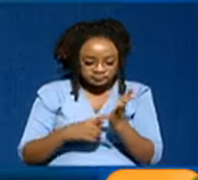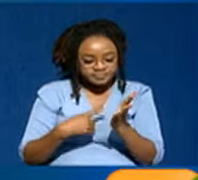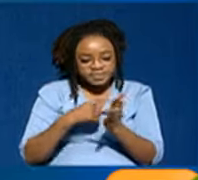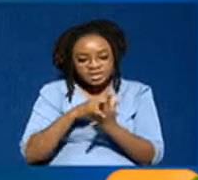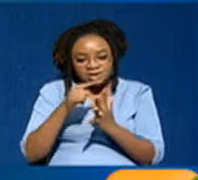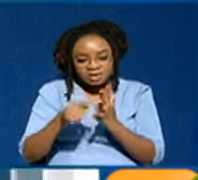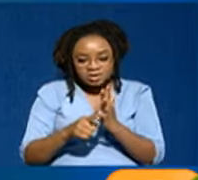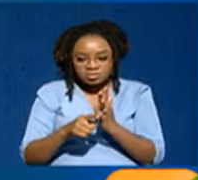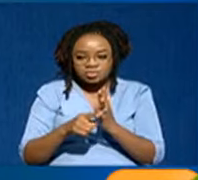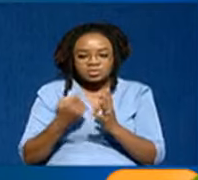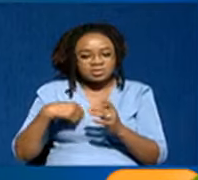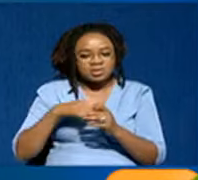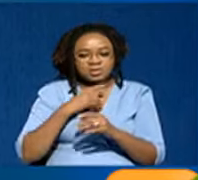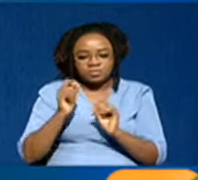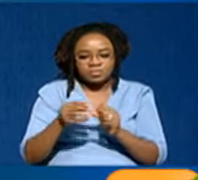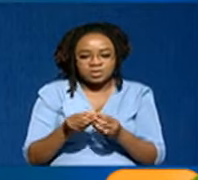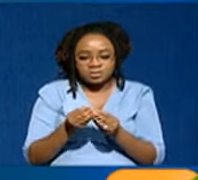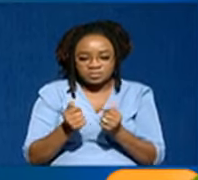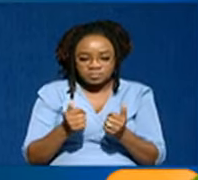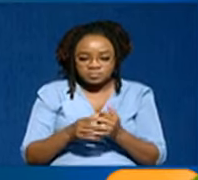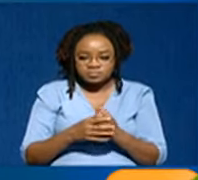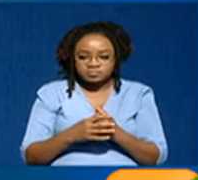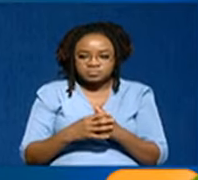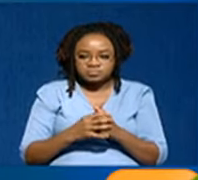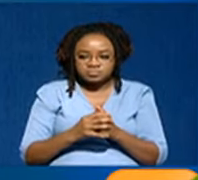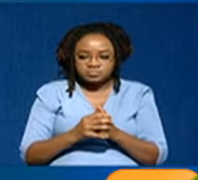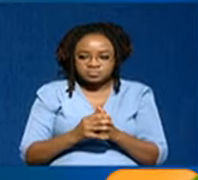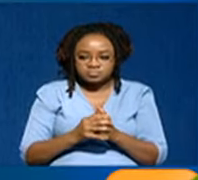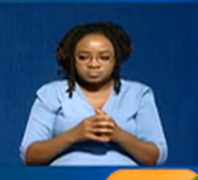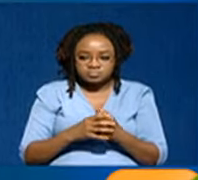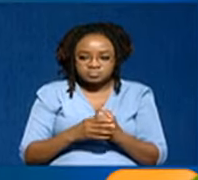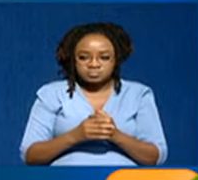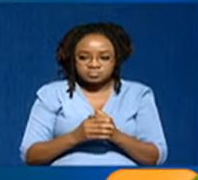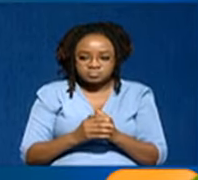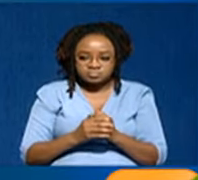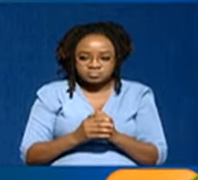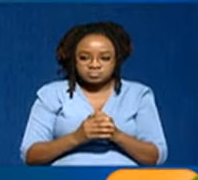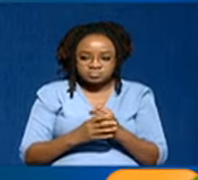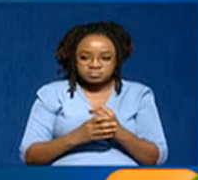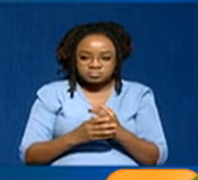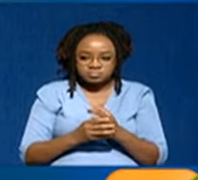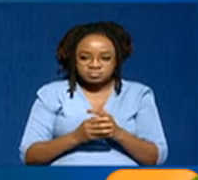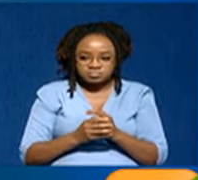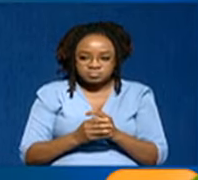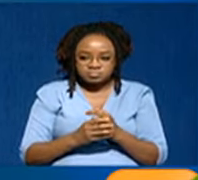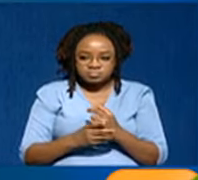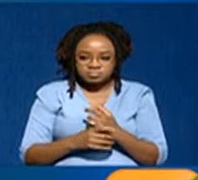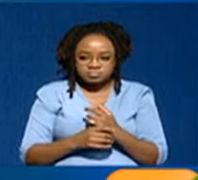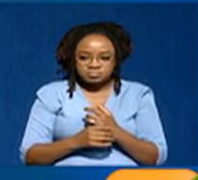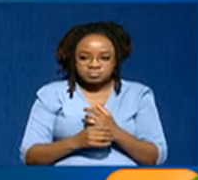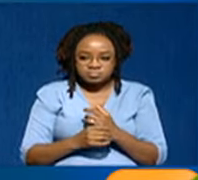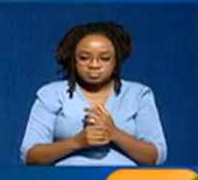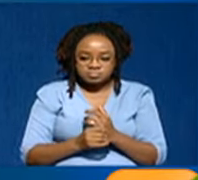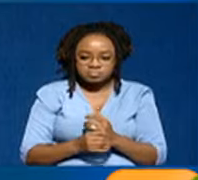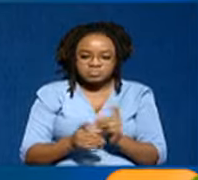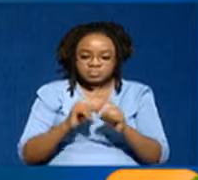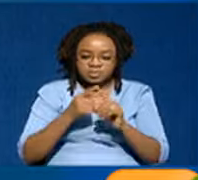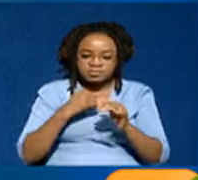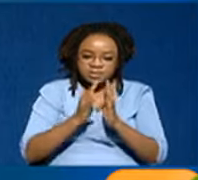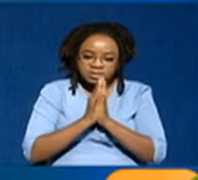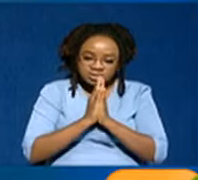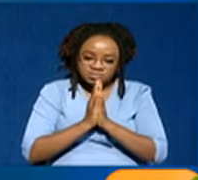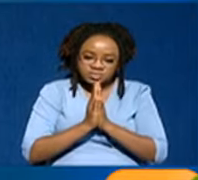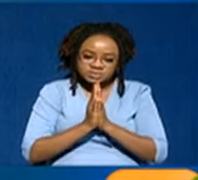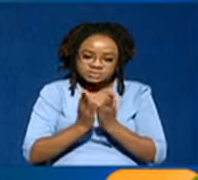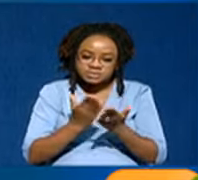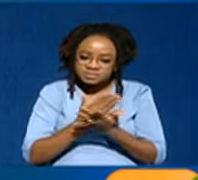can be able to resolve. And I just want to reach out to my colleagues and plead with them and tell them, let's just